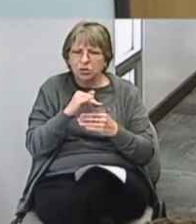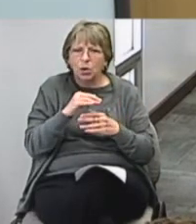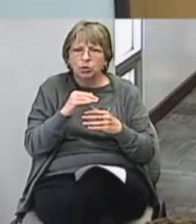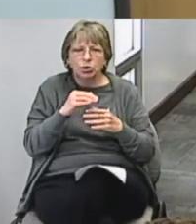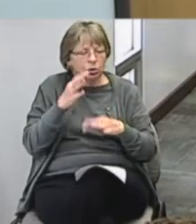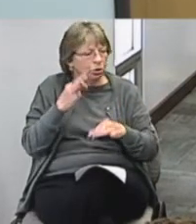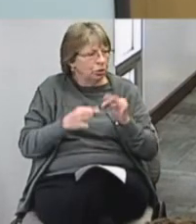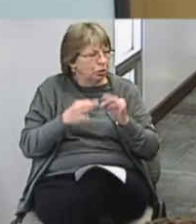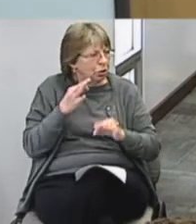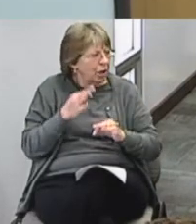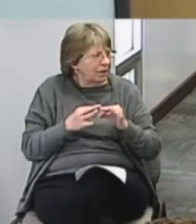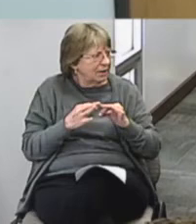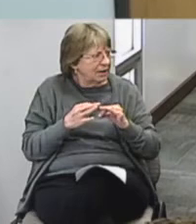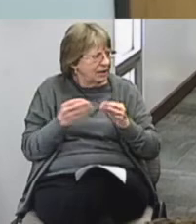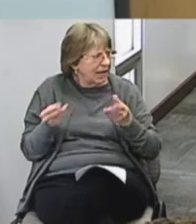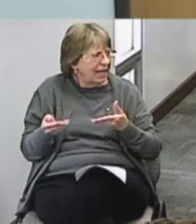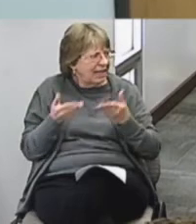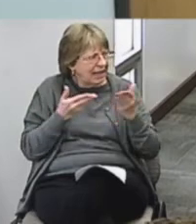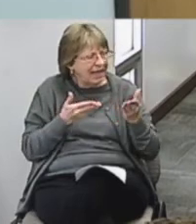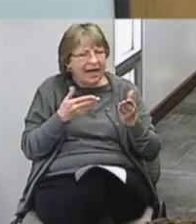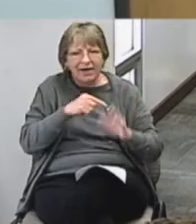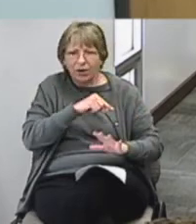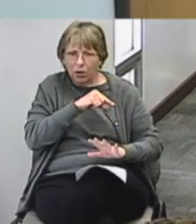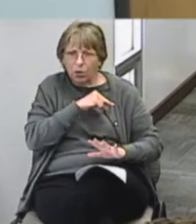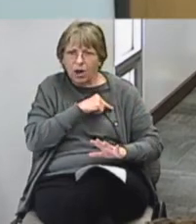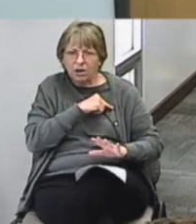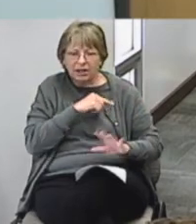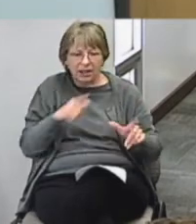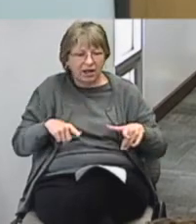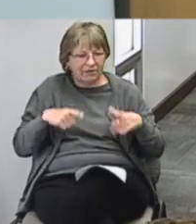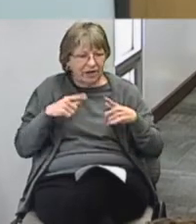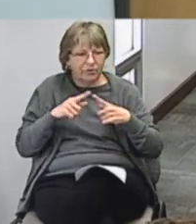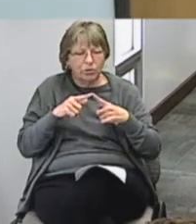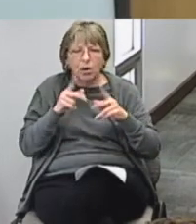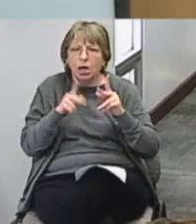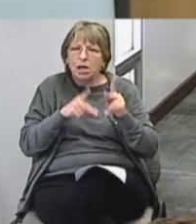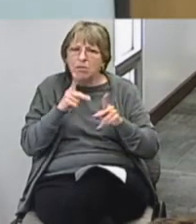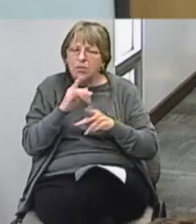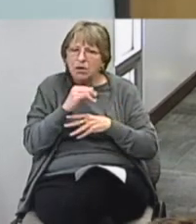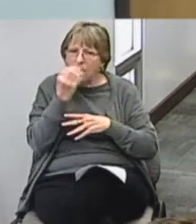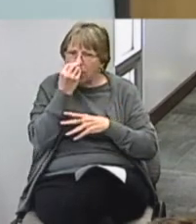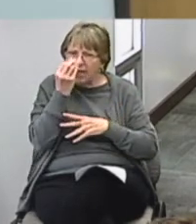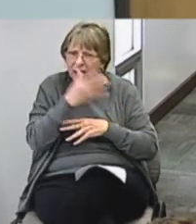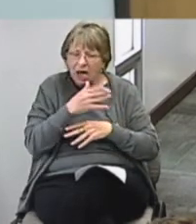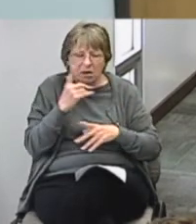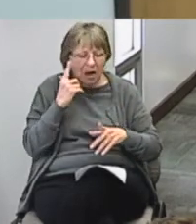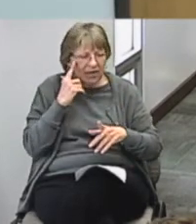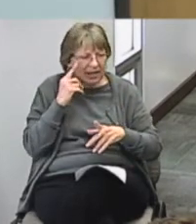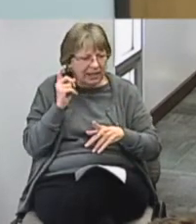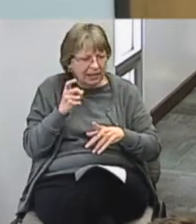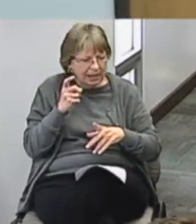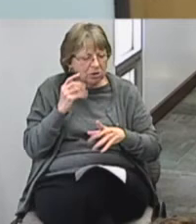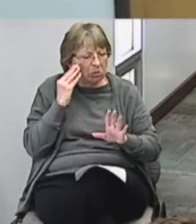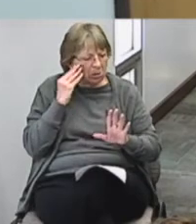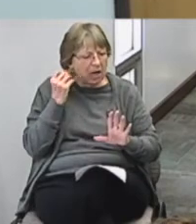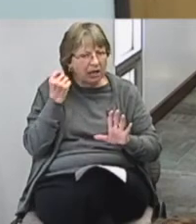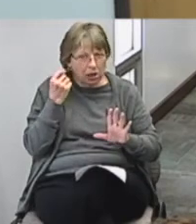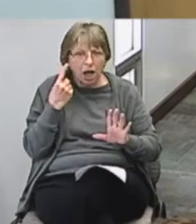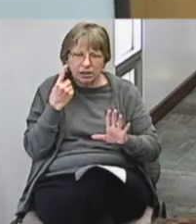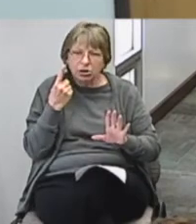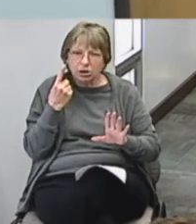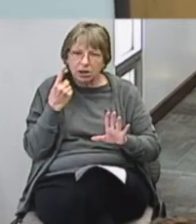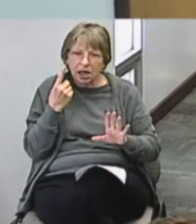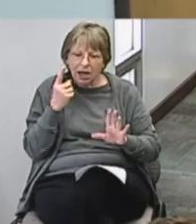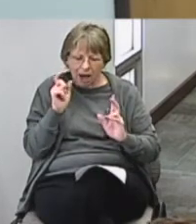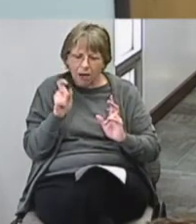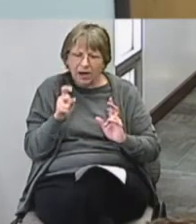made actually change and gave a quality of life to people that were ignored. And so I think that he needs to be recognized, and I think that that that's something we have to